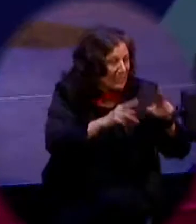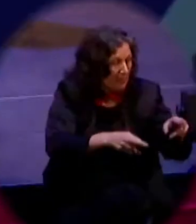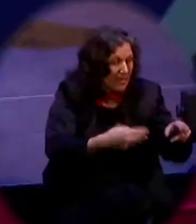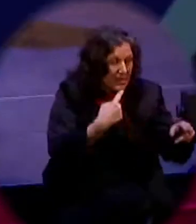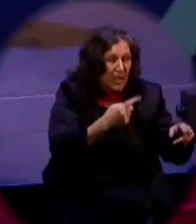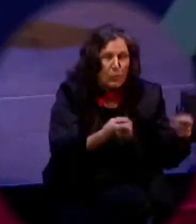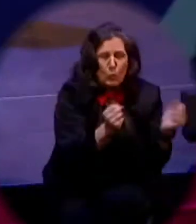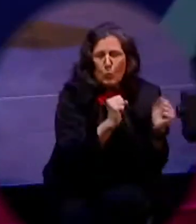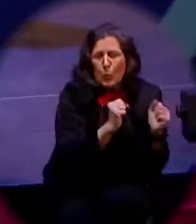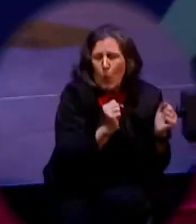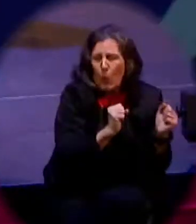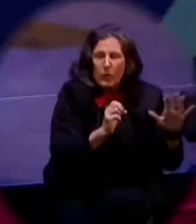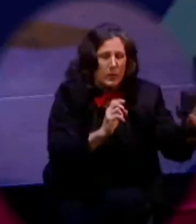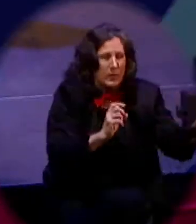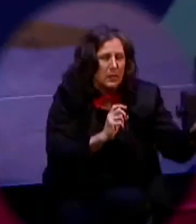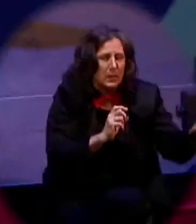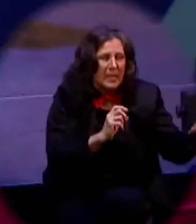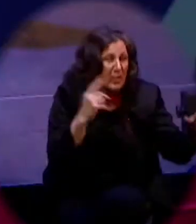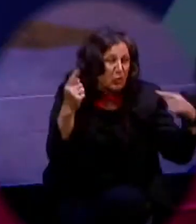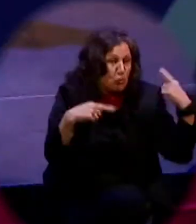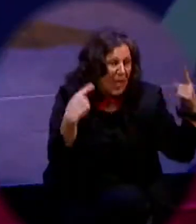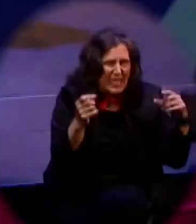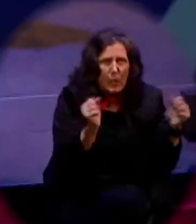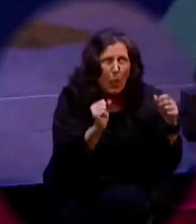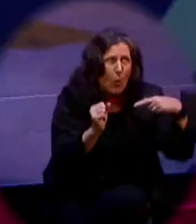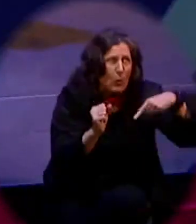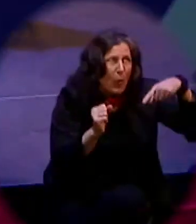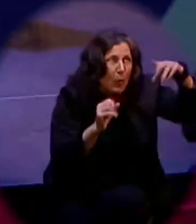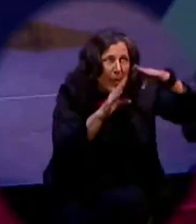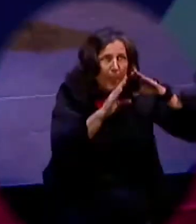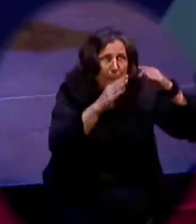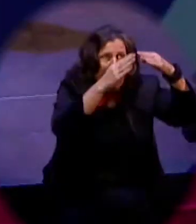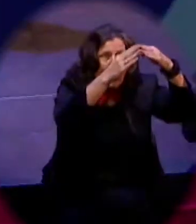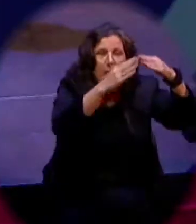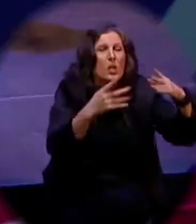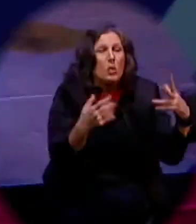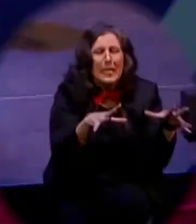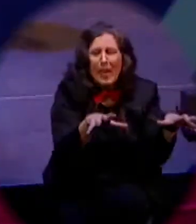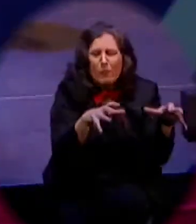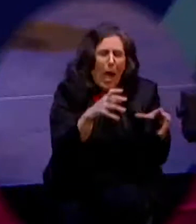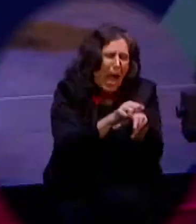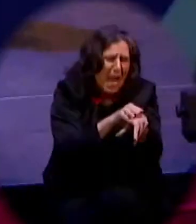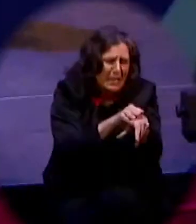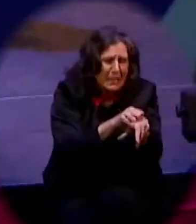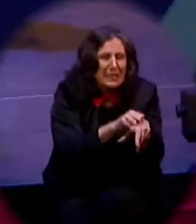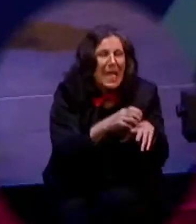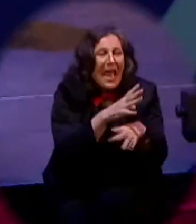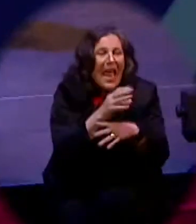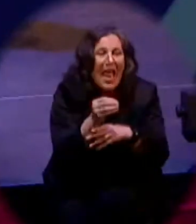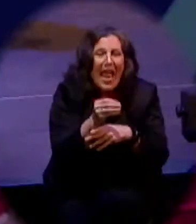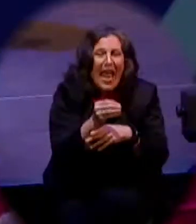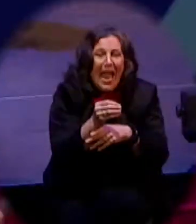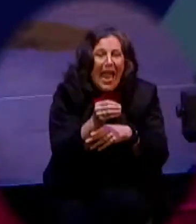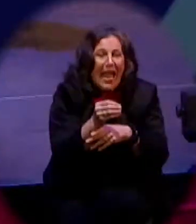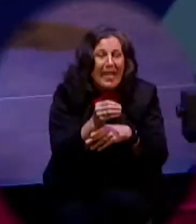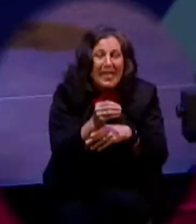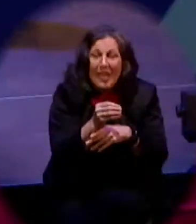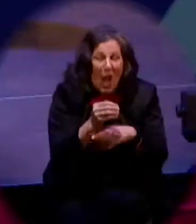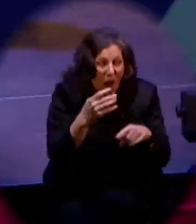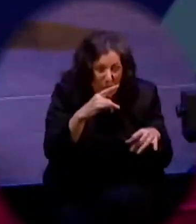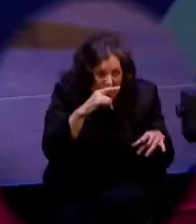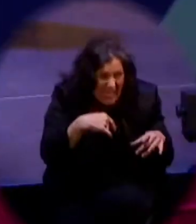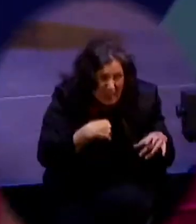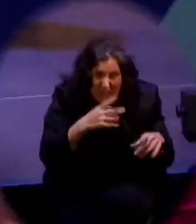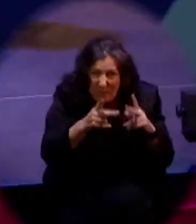tell you it's too cold, it's crazy cold up there, you're gonna get frostbite, and are you kidding